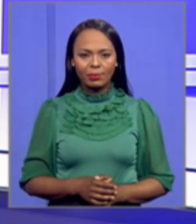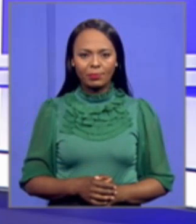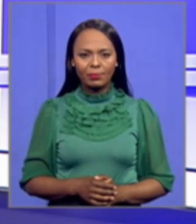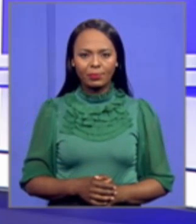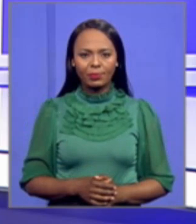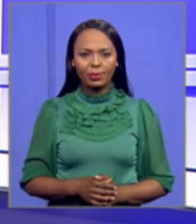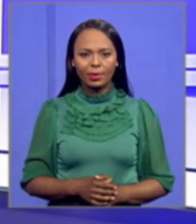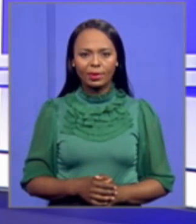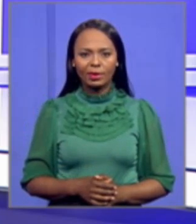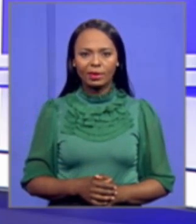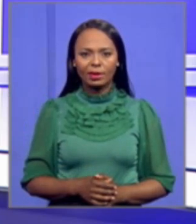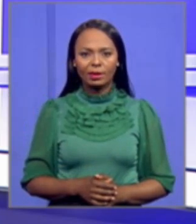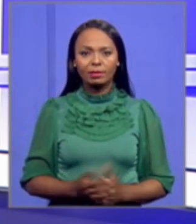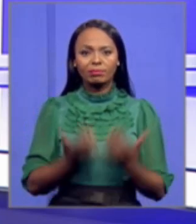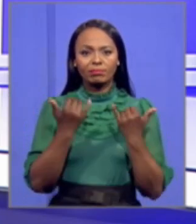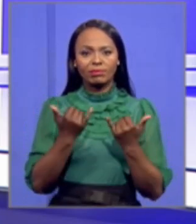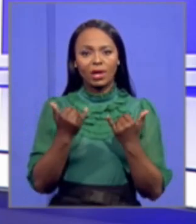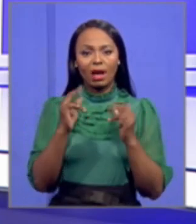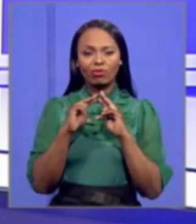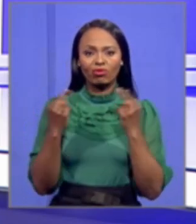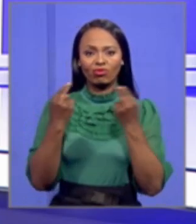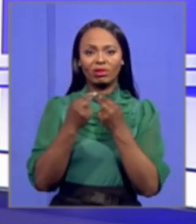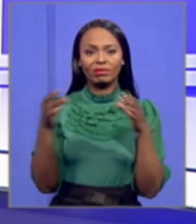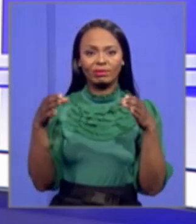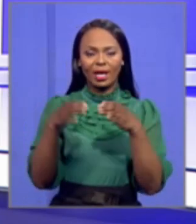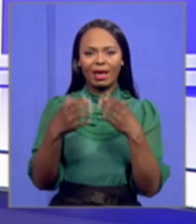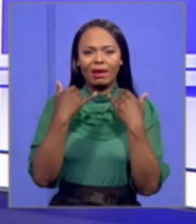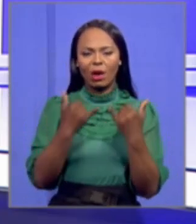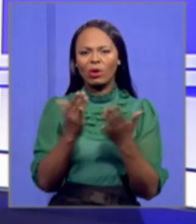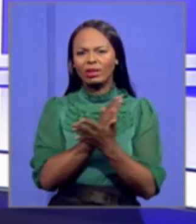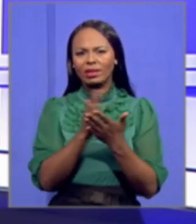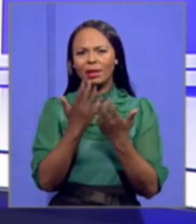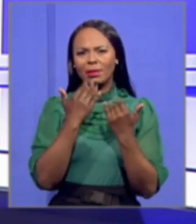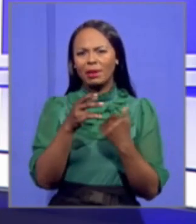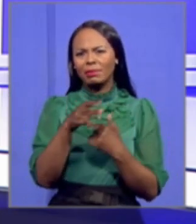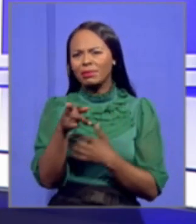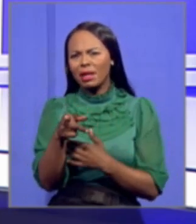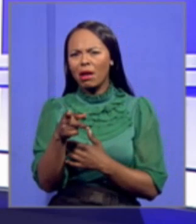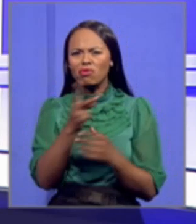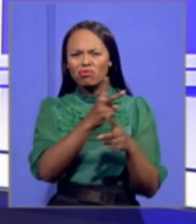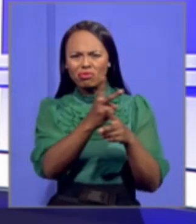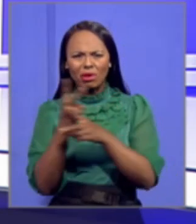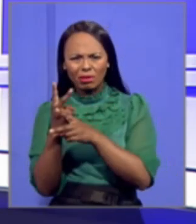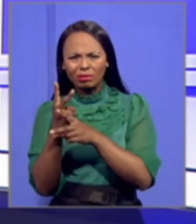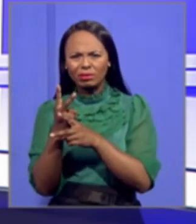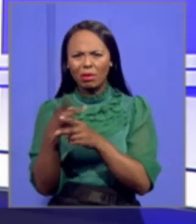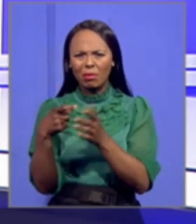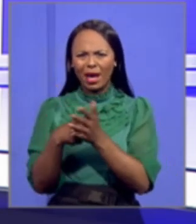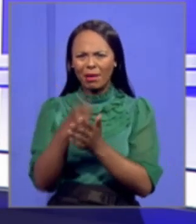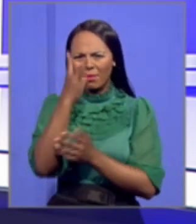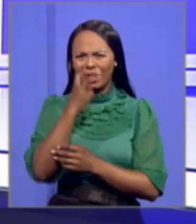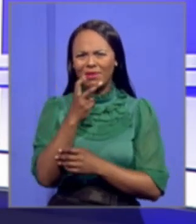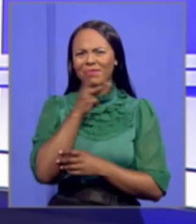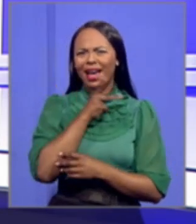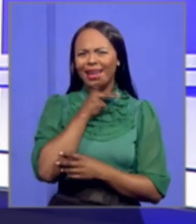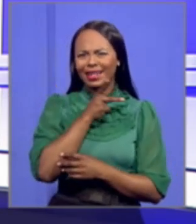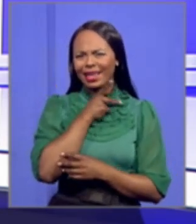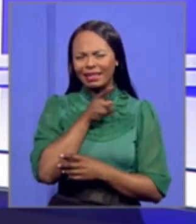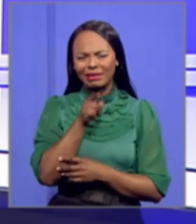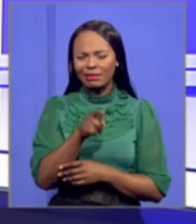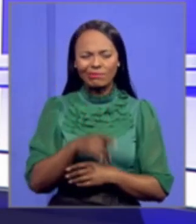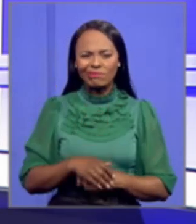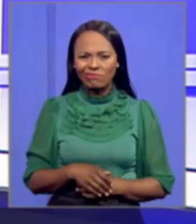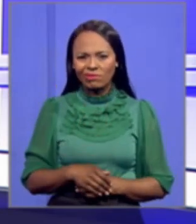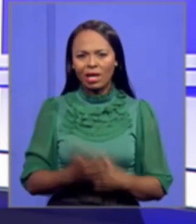Lekgotla la naha la taolo ya mekitlane le re ha o thuse letho e bang bareki ba tlo sebedisa sekoloto ho reka thepa ka Black Friday. Dipalopalo di bontsha